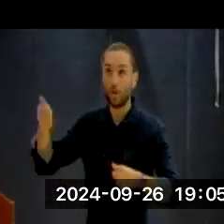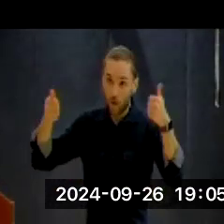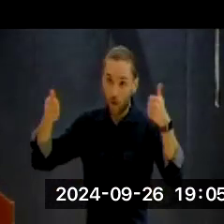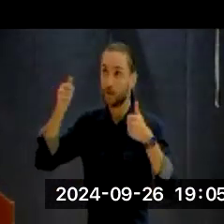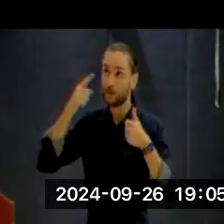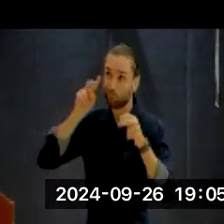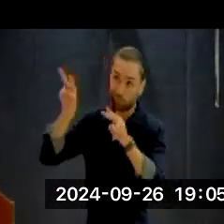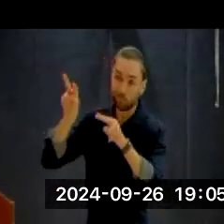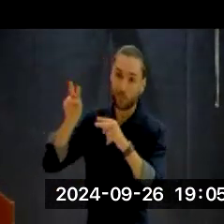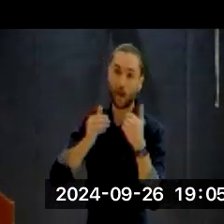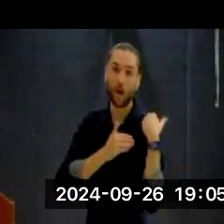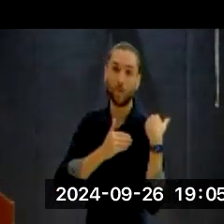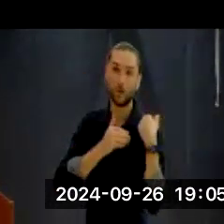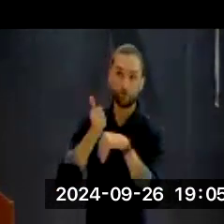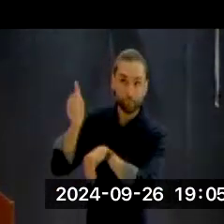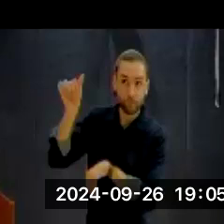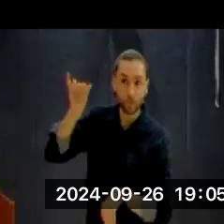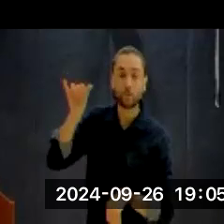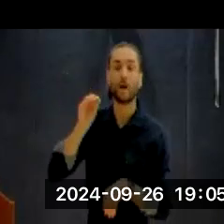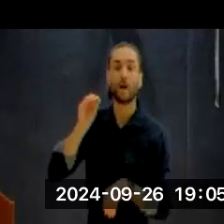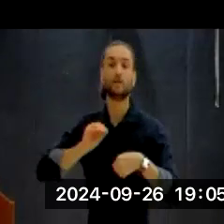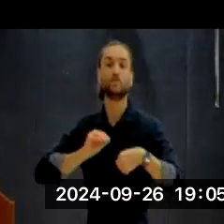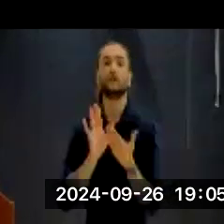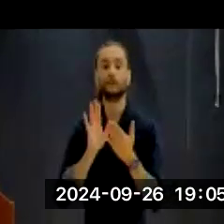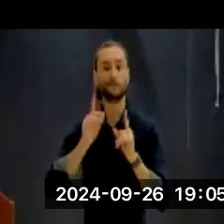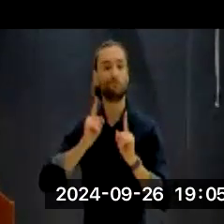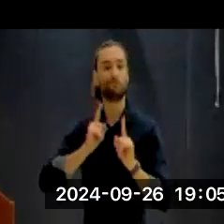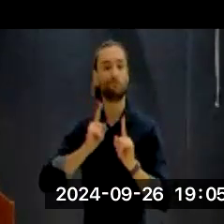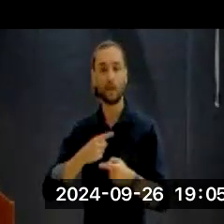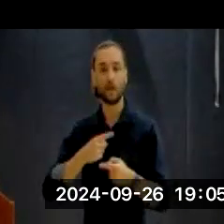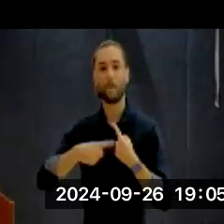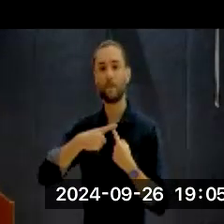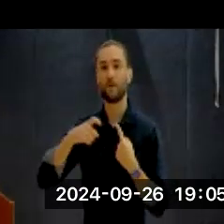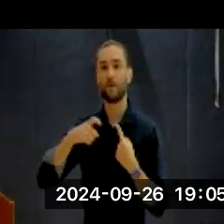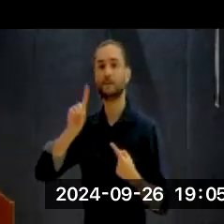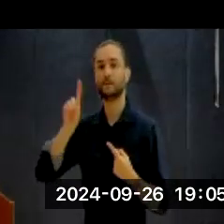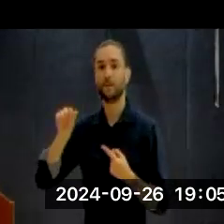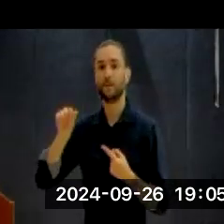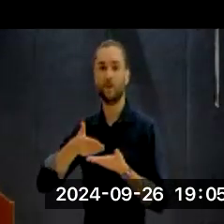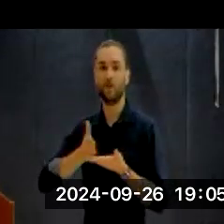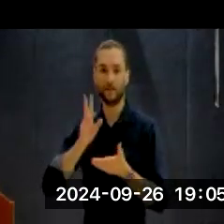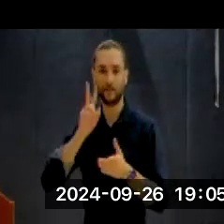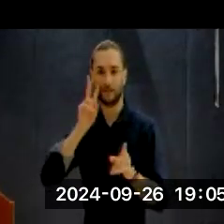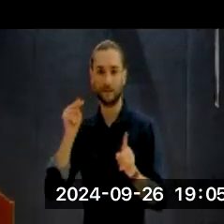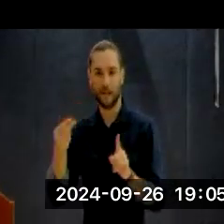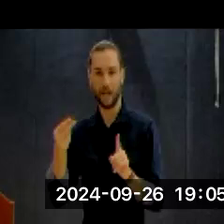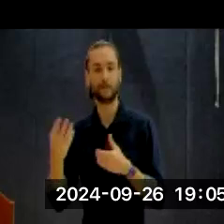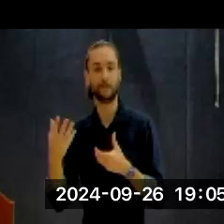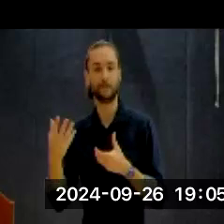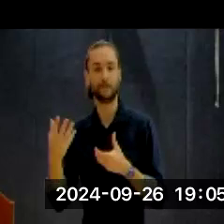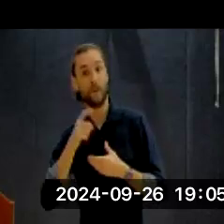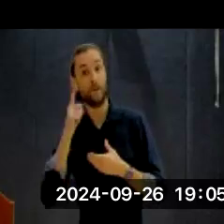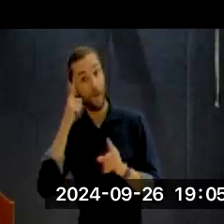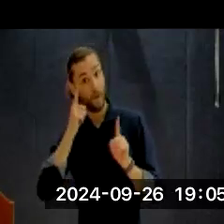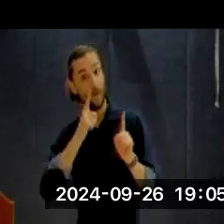accountable, and we especially need to address this regarding coming from a disability rights stance in order to protect our most